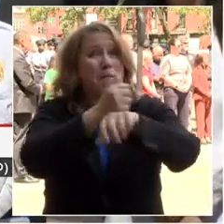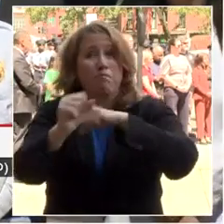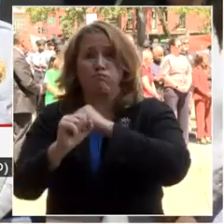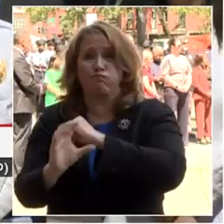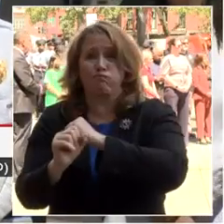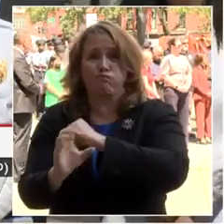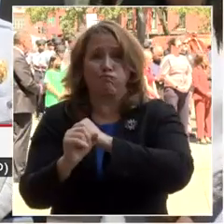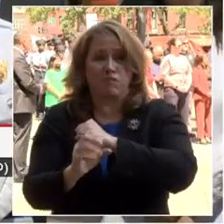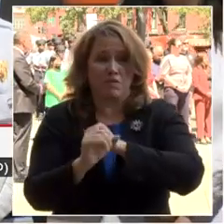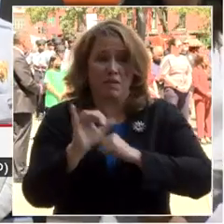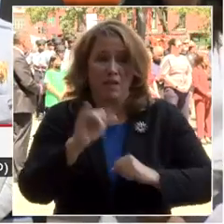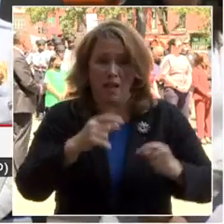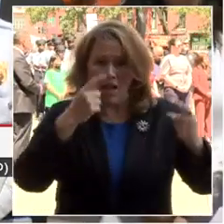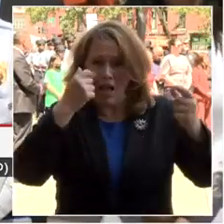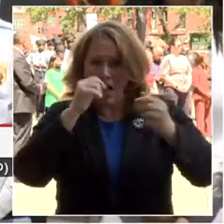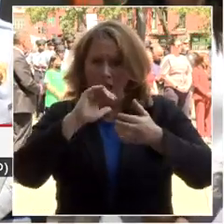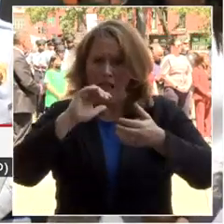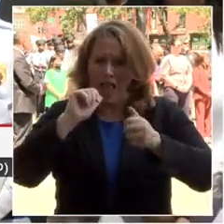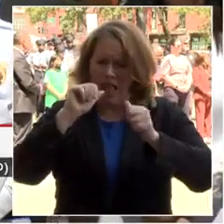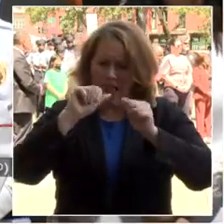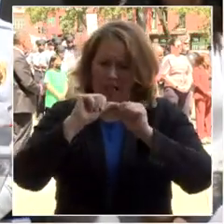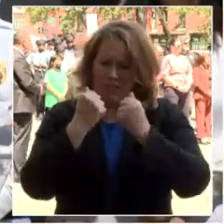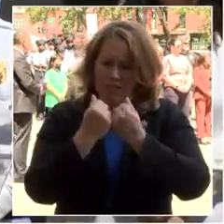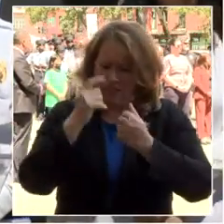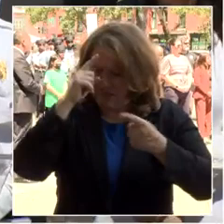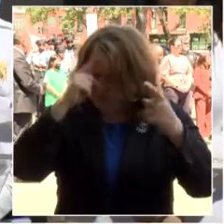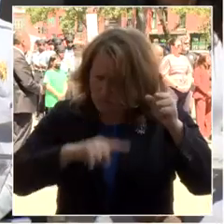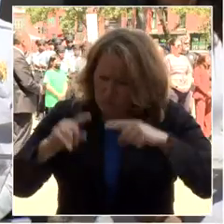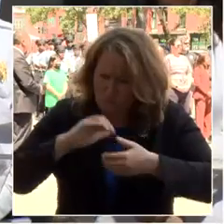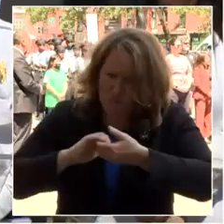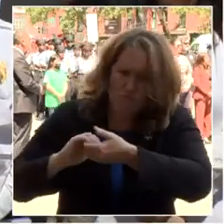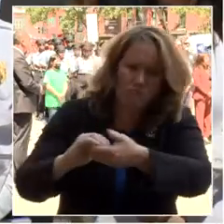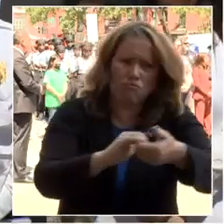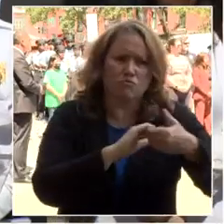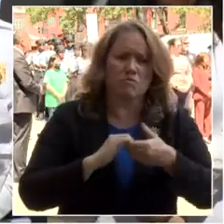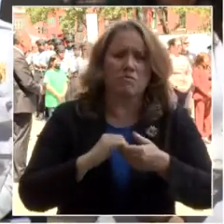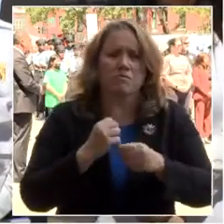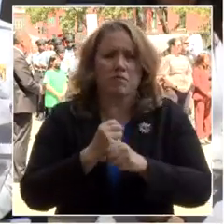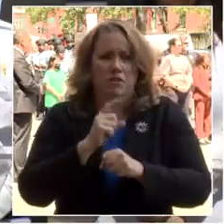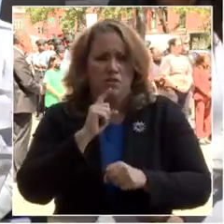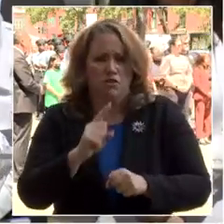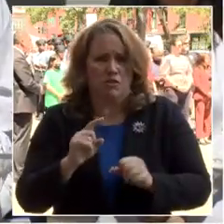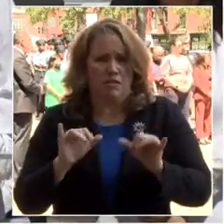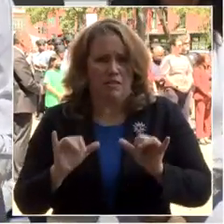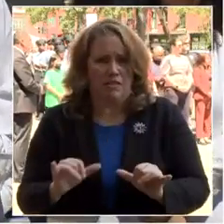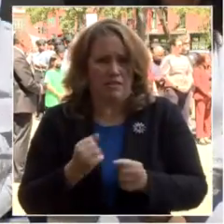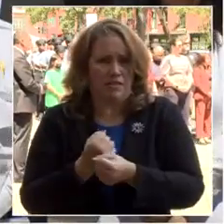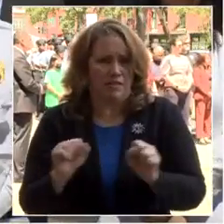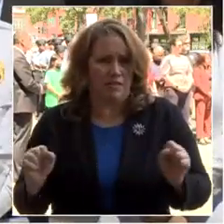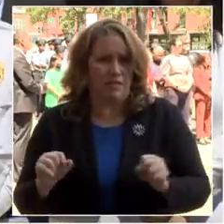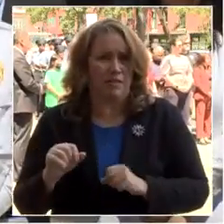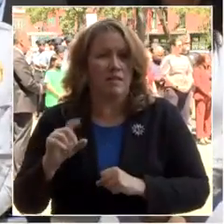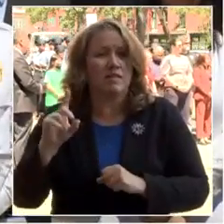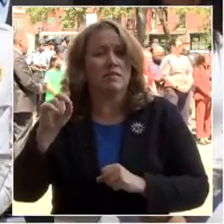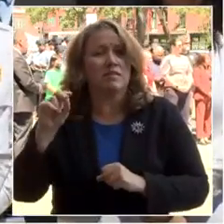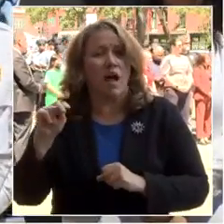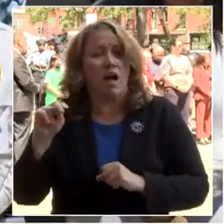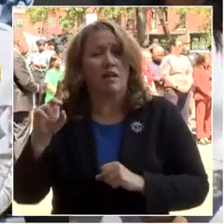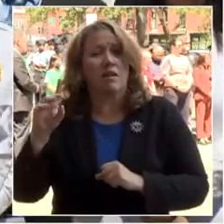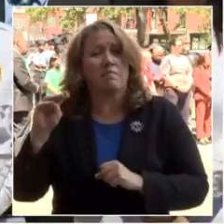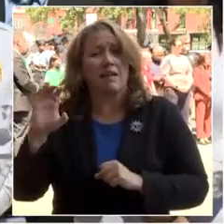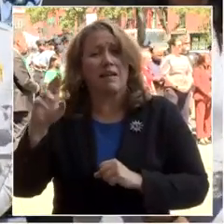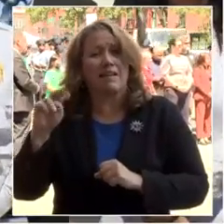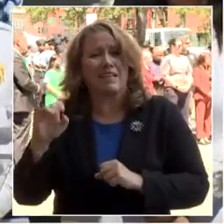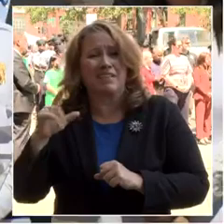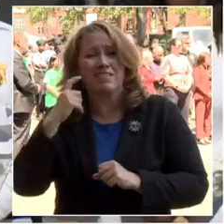and collaboration among community stakeholders. Devon McNeil, that the mayor mentioned, is one of the young